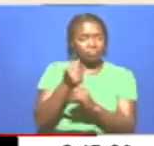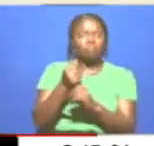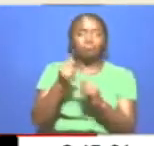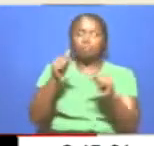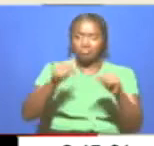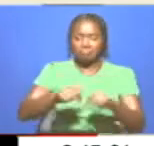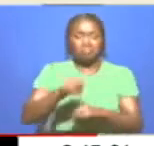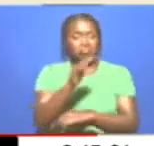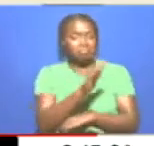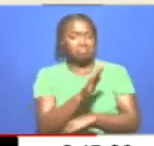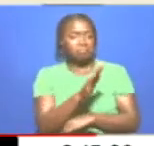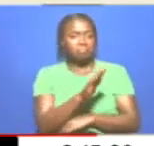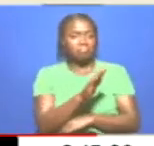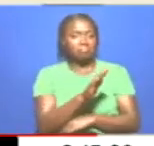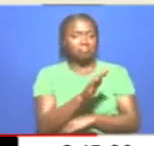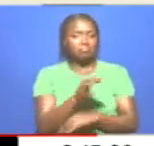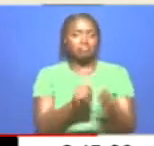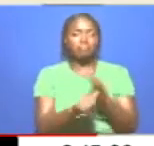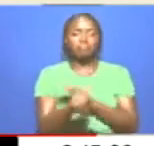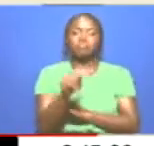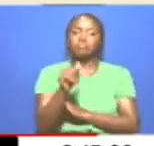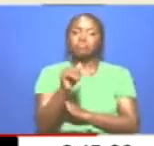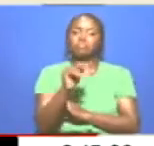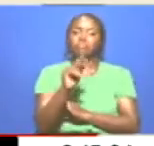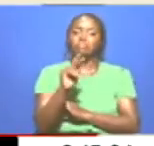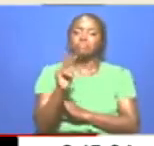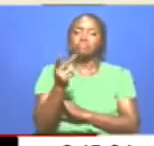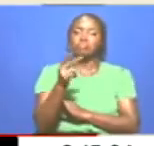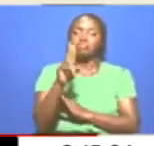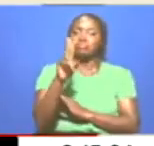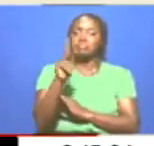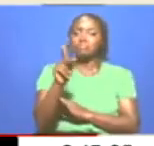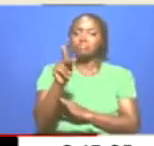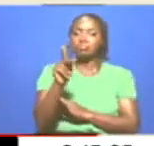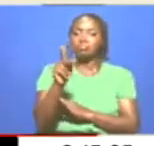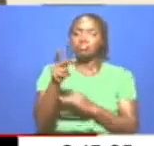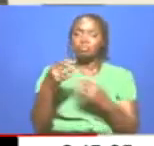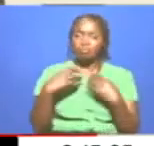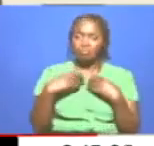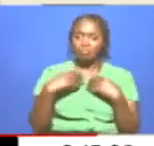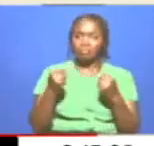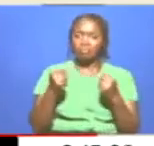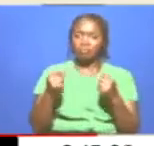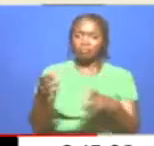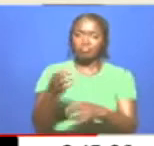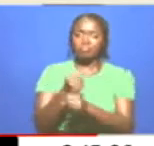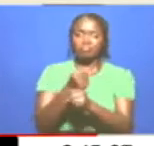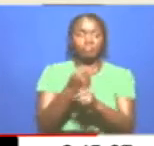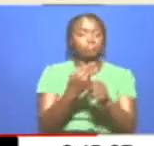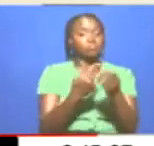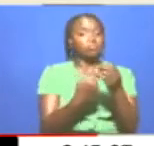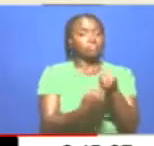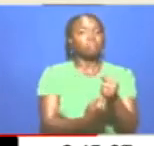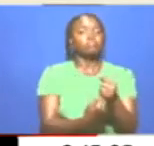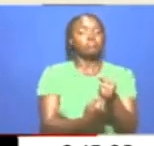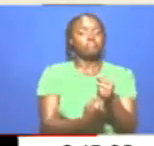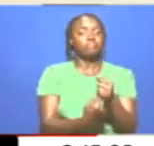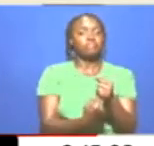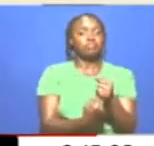afternoon under the Kenya-UK Health Alliance Partnership will